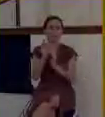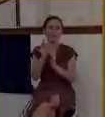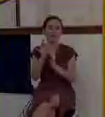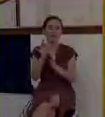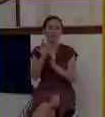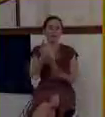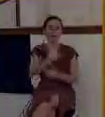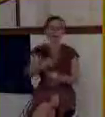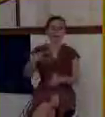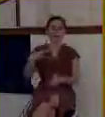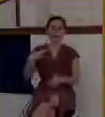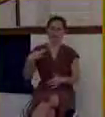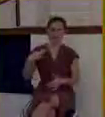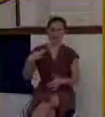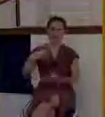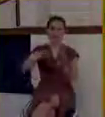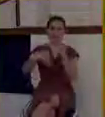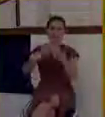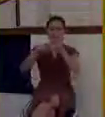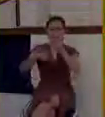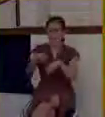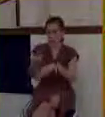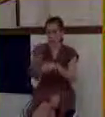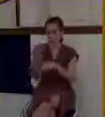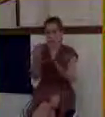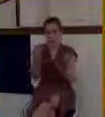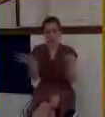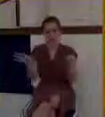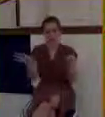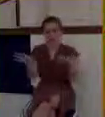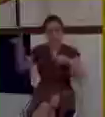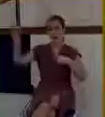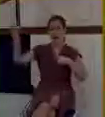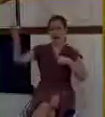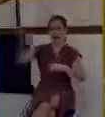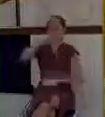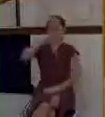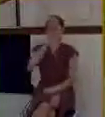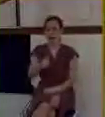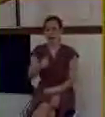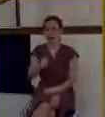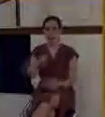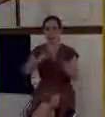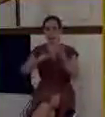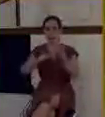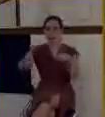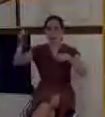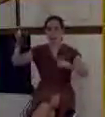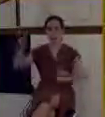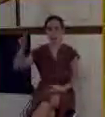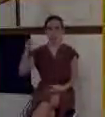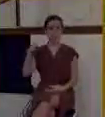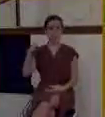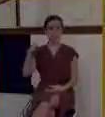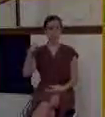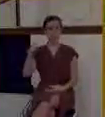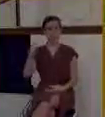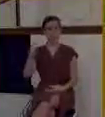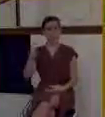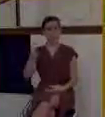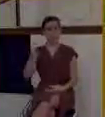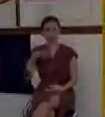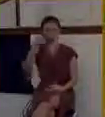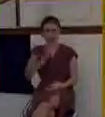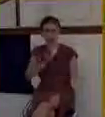am. I am the God of Abraham and Isaac and Jacob. Now think about this. Remember I said the Sadducees, they only